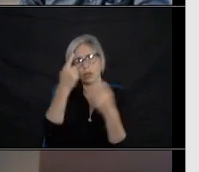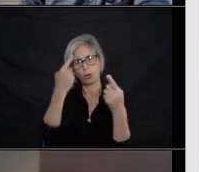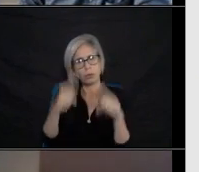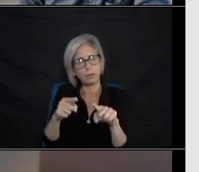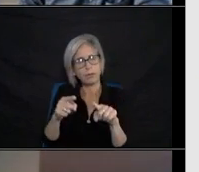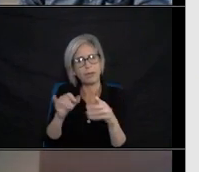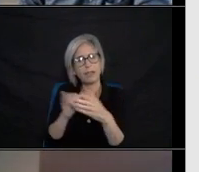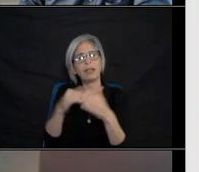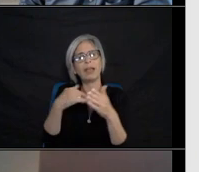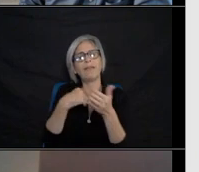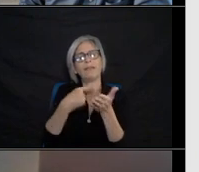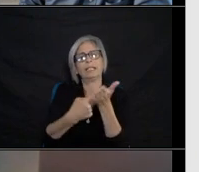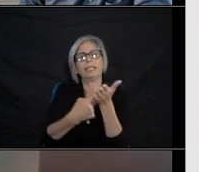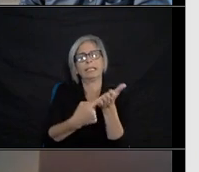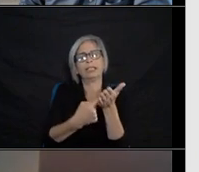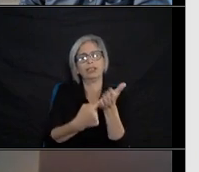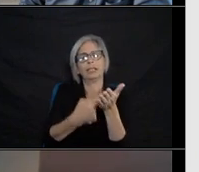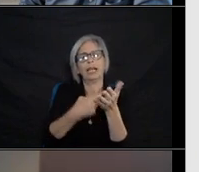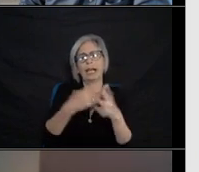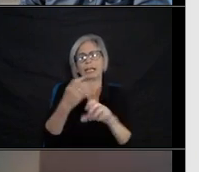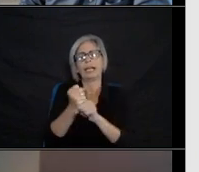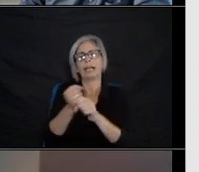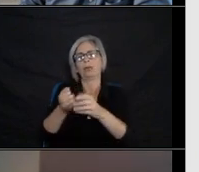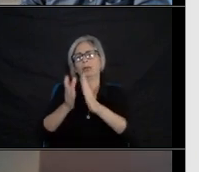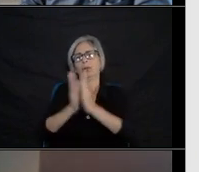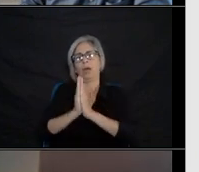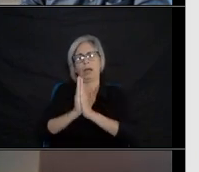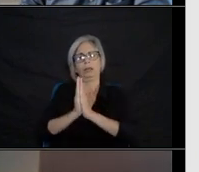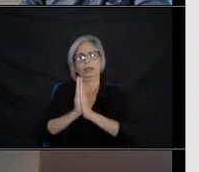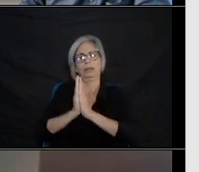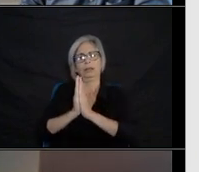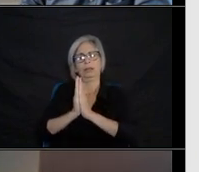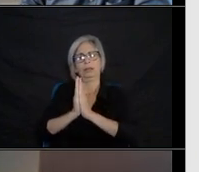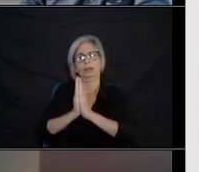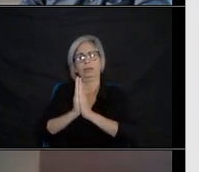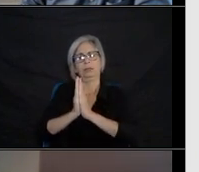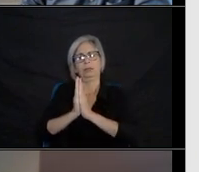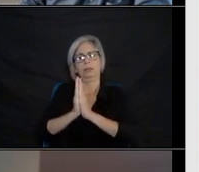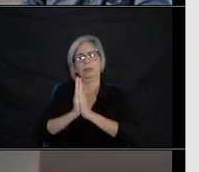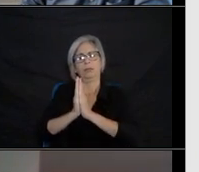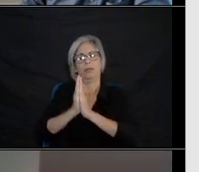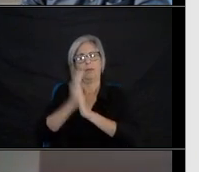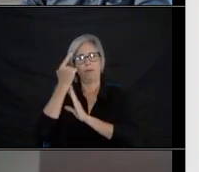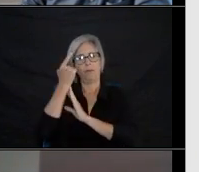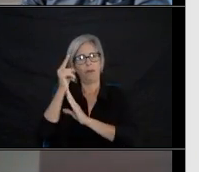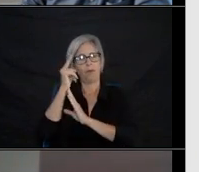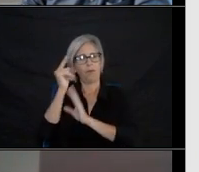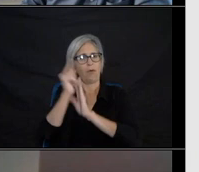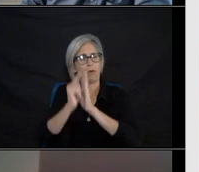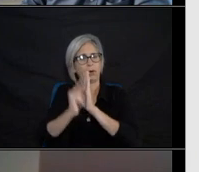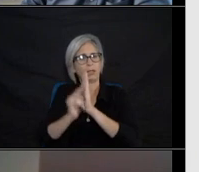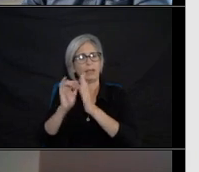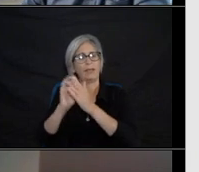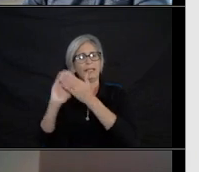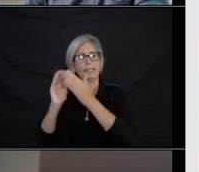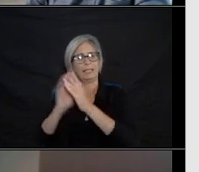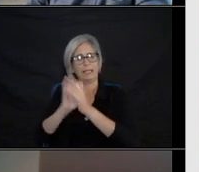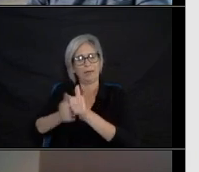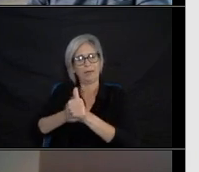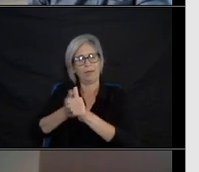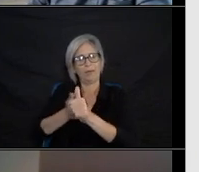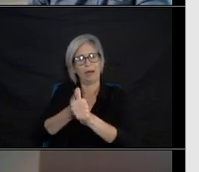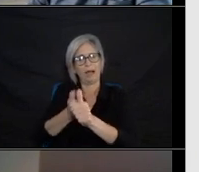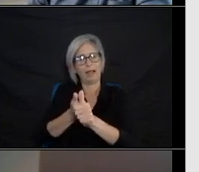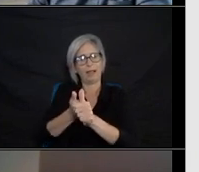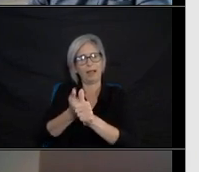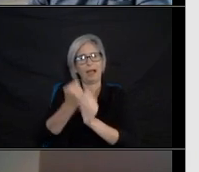for us to have a discussion on it. I received a request to add that as an ordinance that the city would follow at